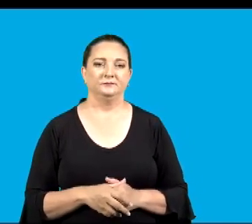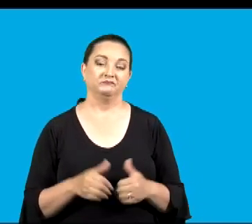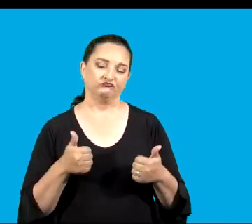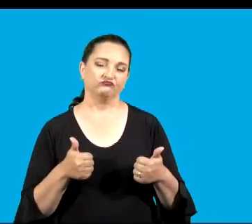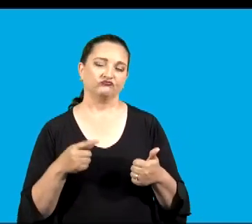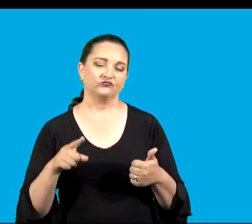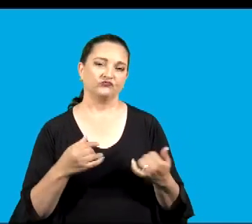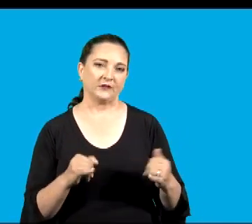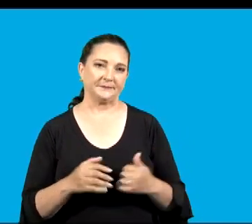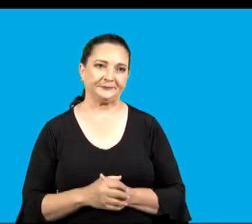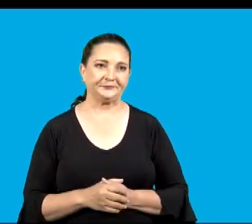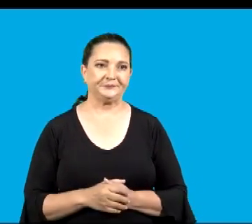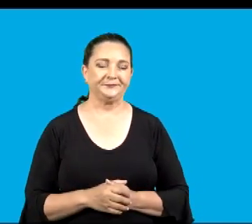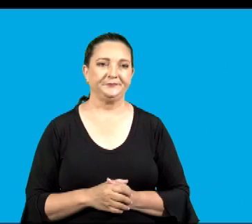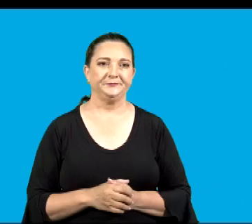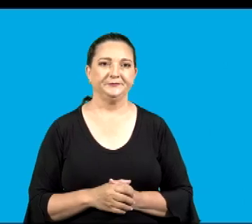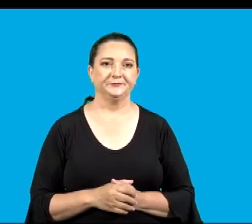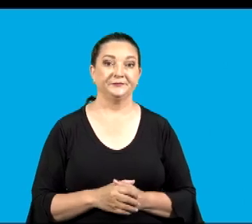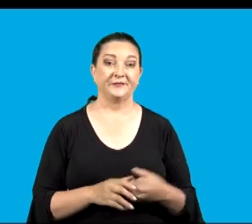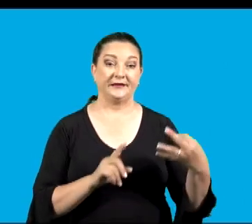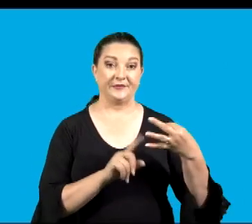Very correct. Number 3.